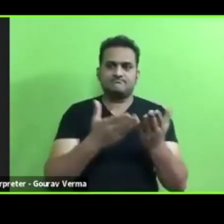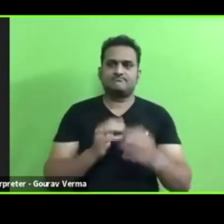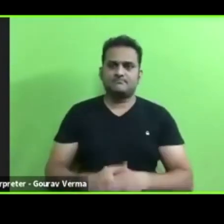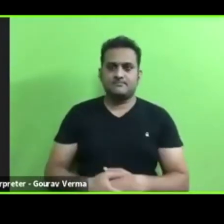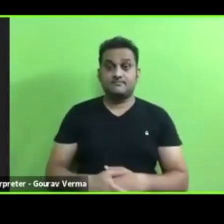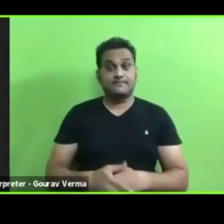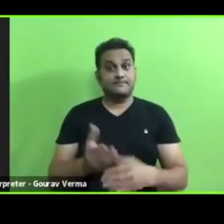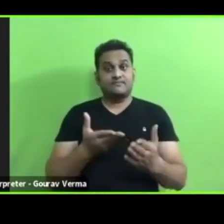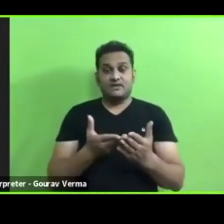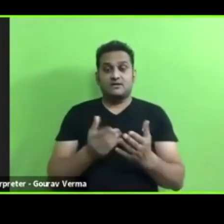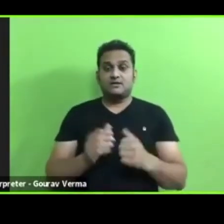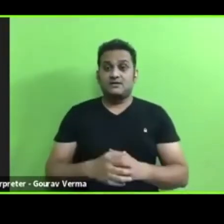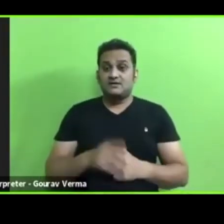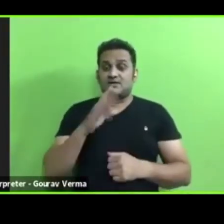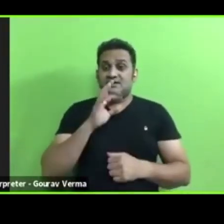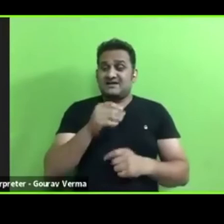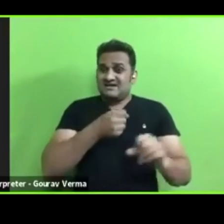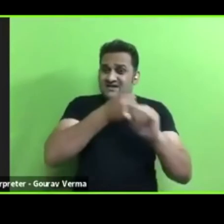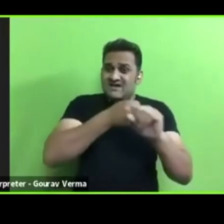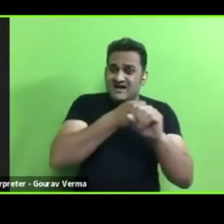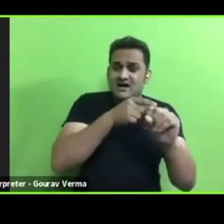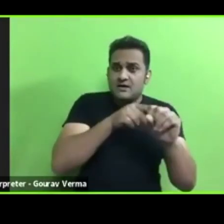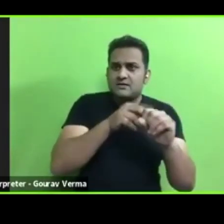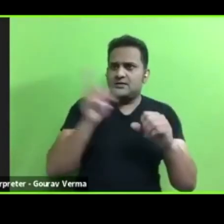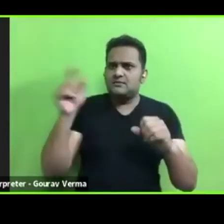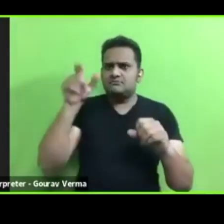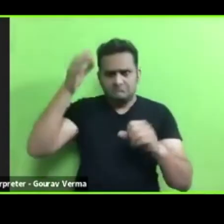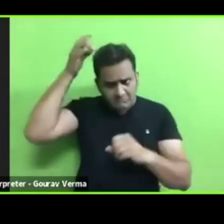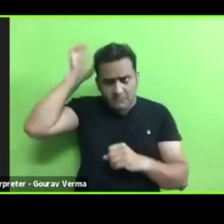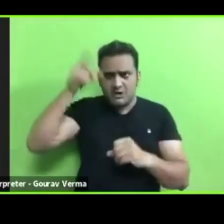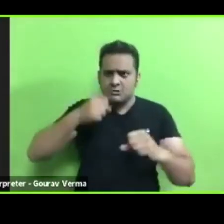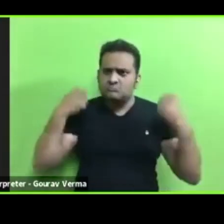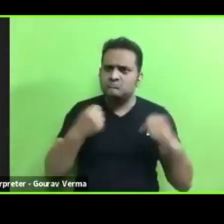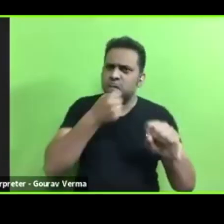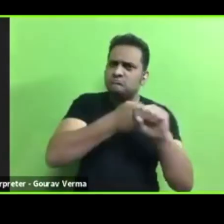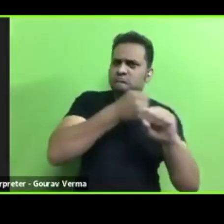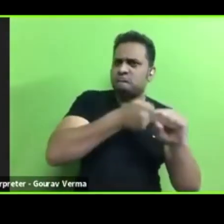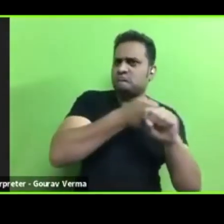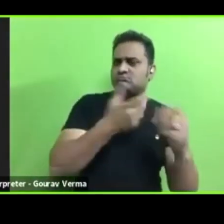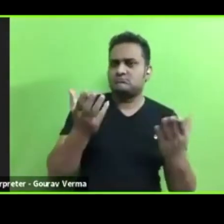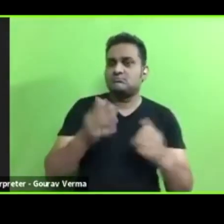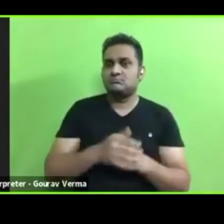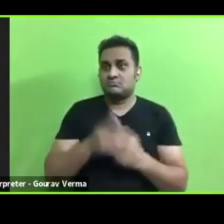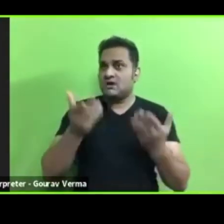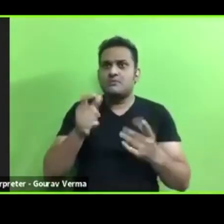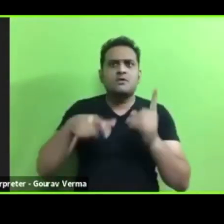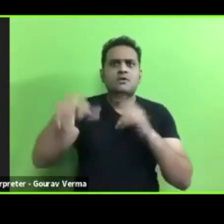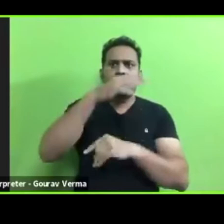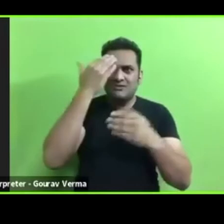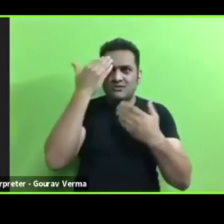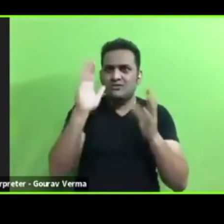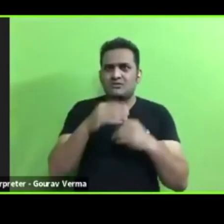This is the fight of a courageous Brahmin whose story is not yet known, but we